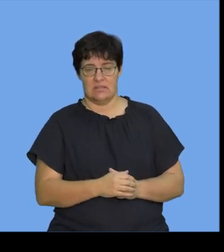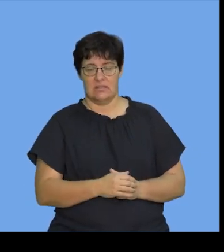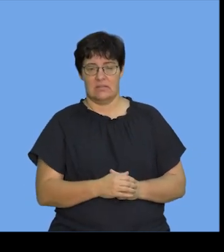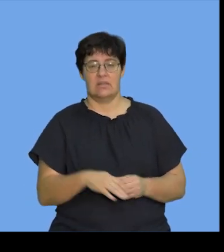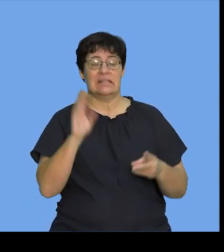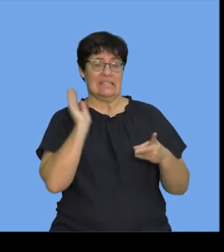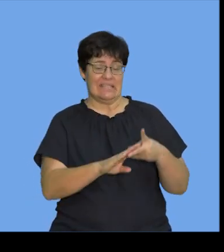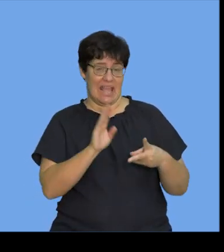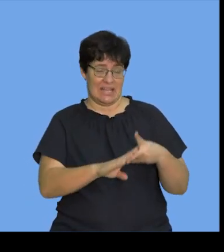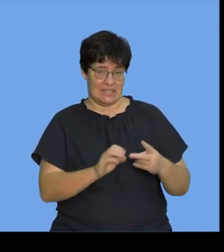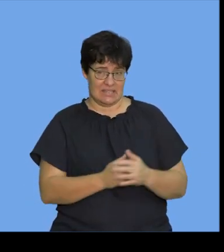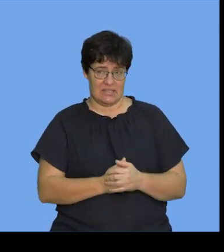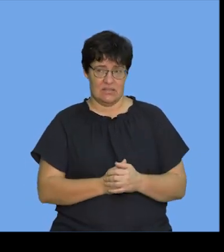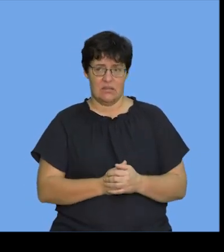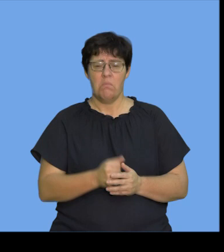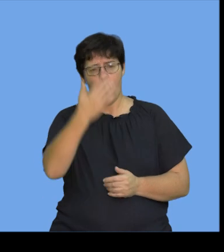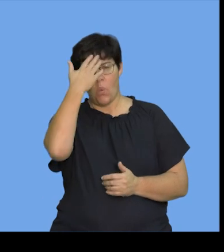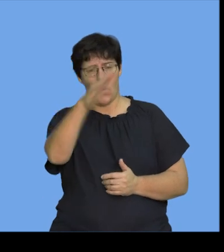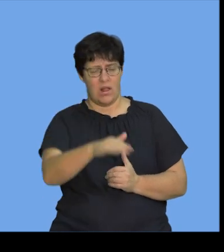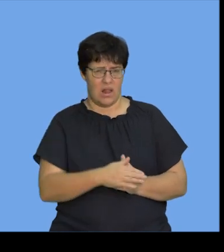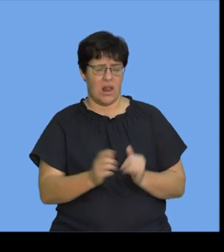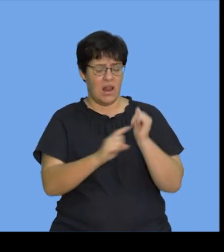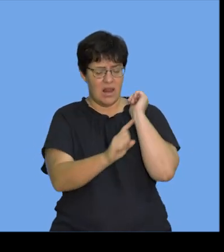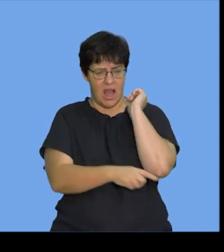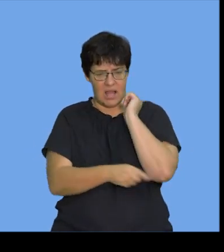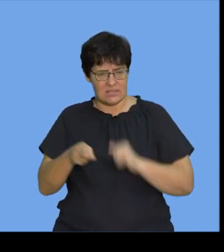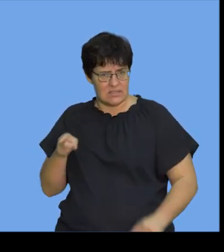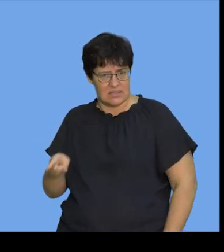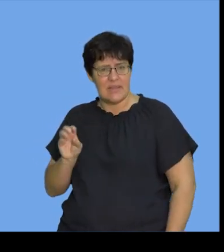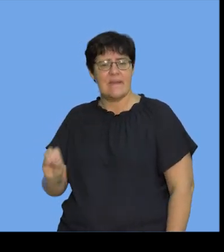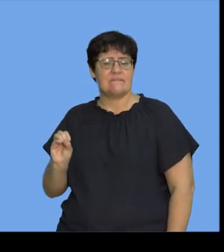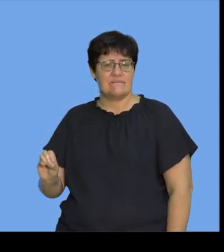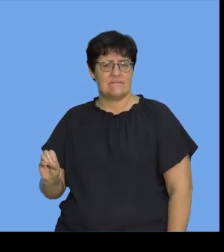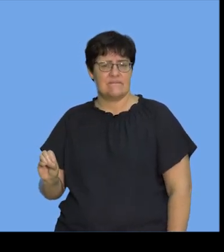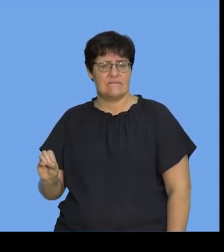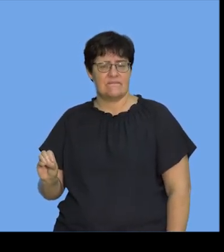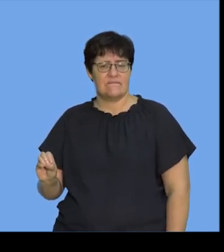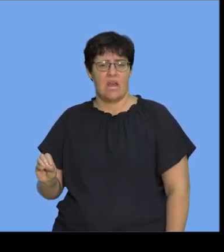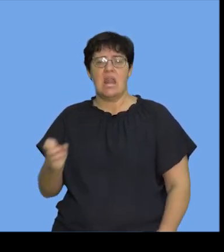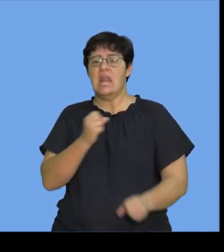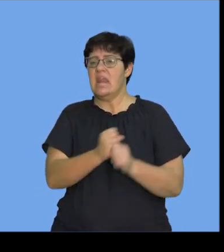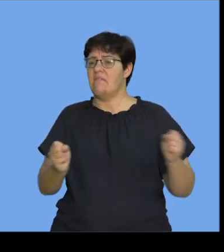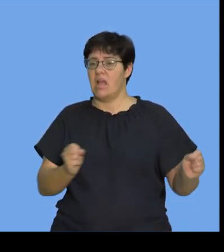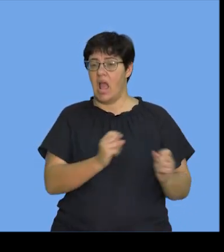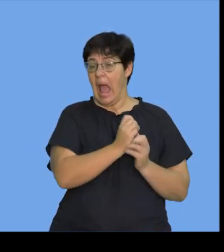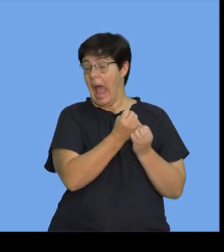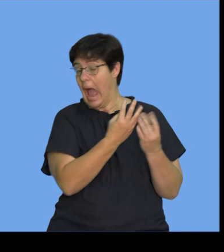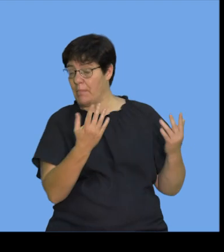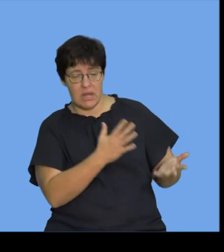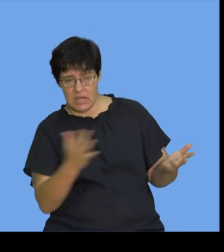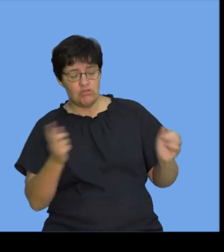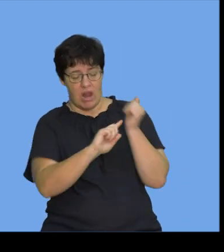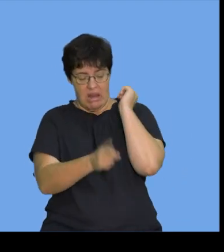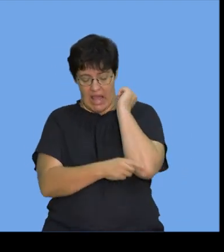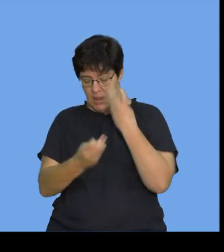second question is, now I know what the last term is. You can see they did not say up to how many terms, it's just the last term.